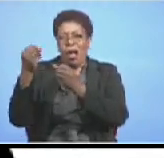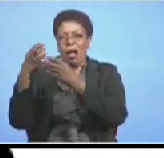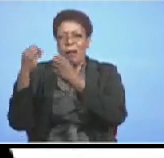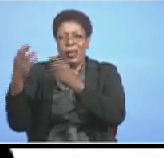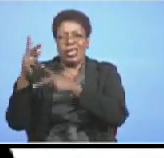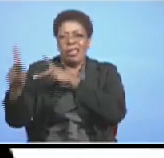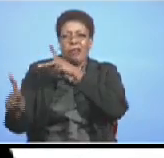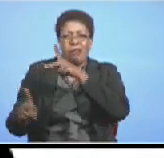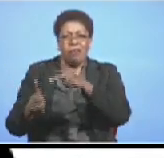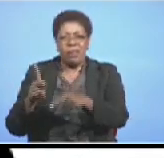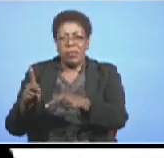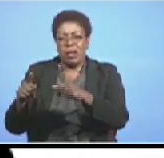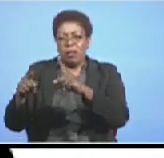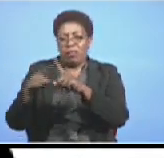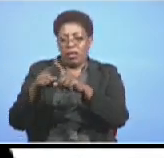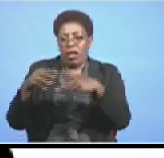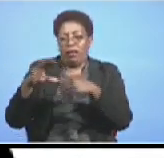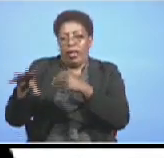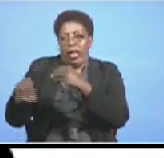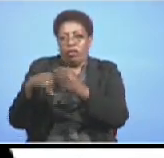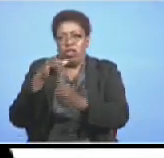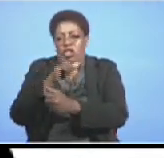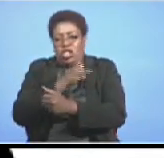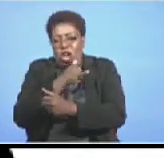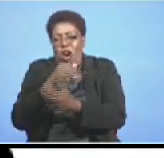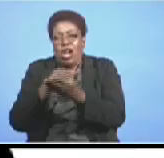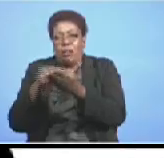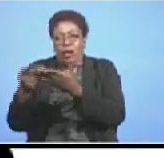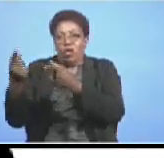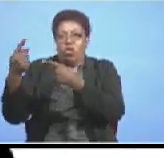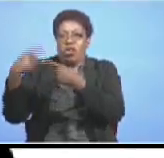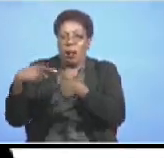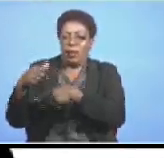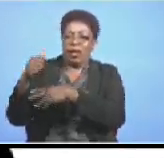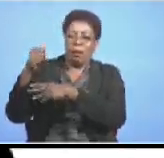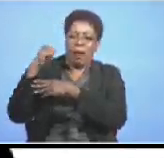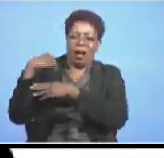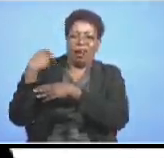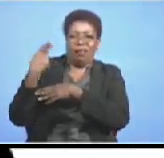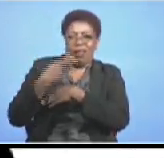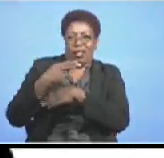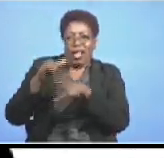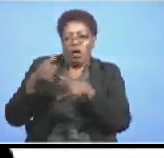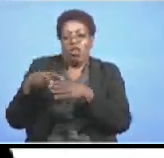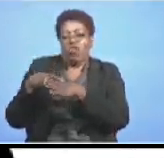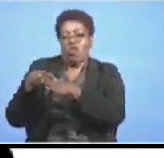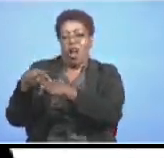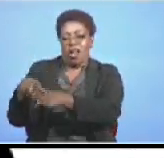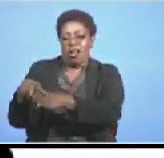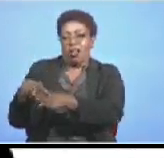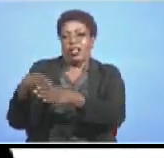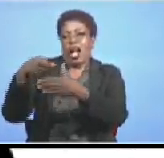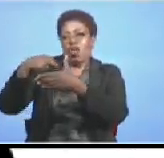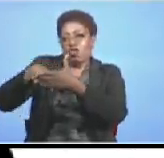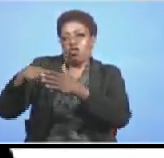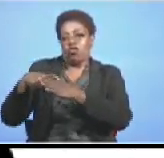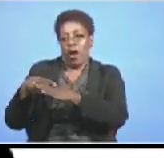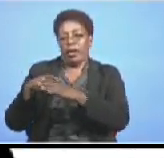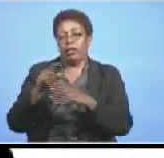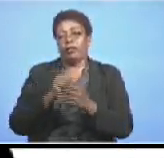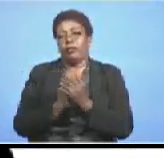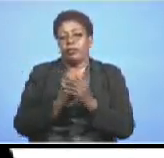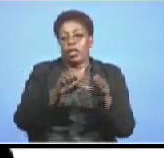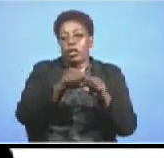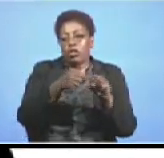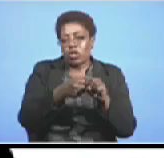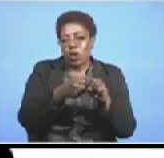is. Plus, we gonna have an extra young million who come in to park us up. That's how we riding. That's our Roots is right. So where